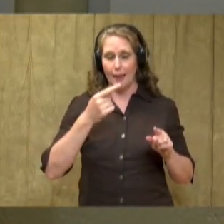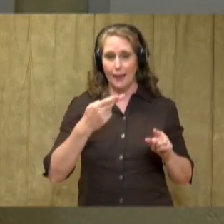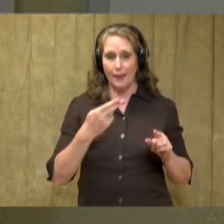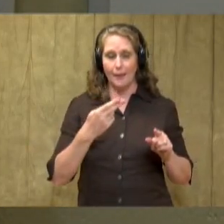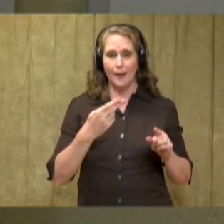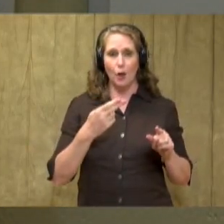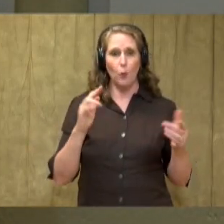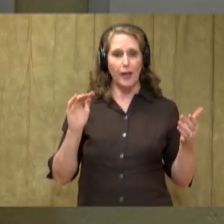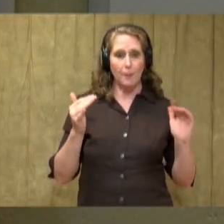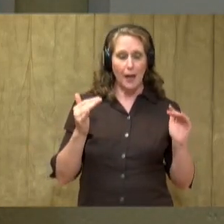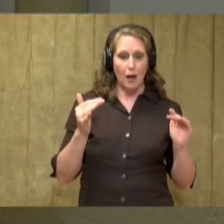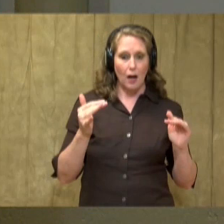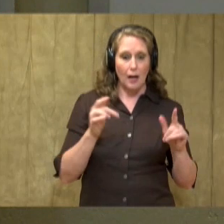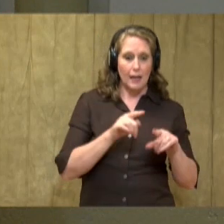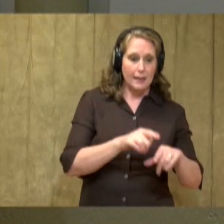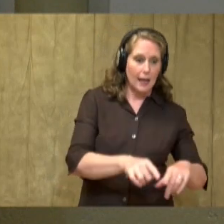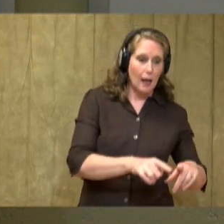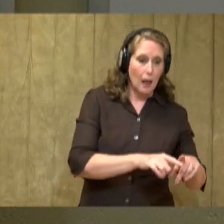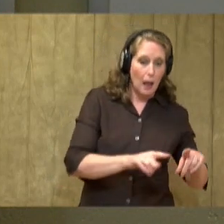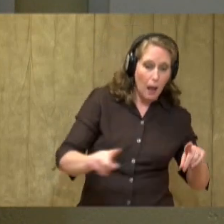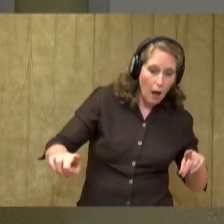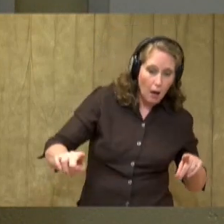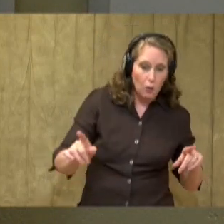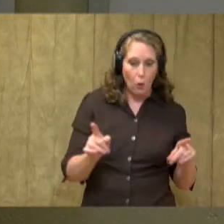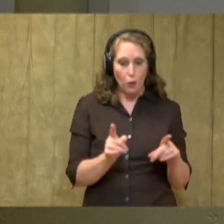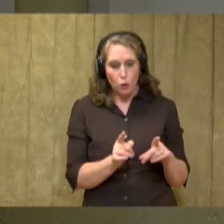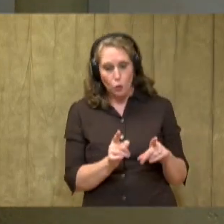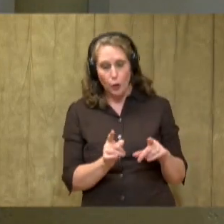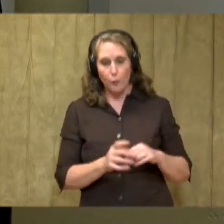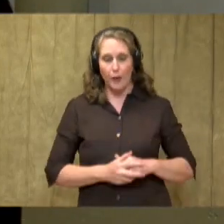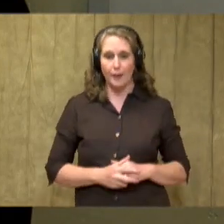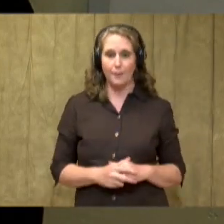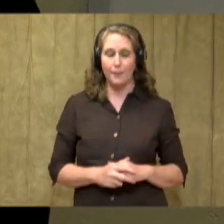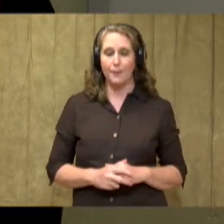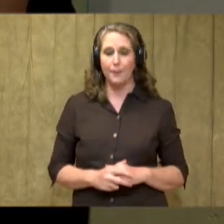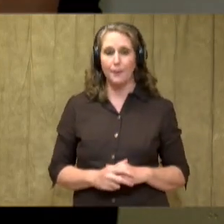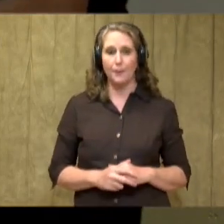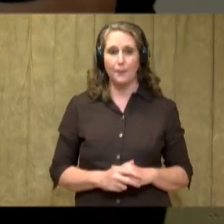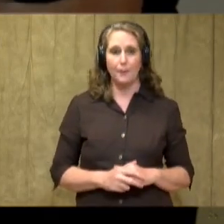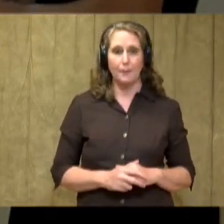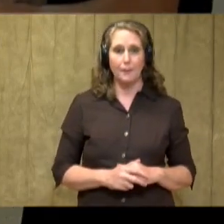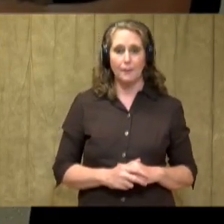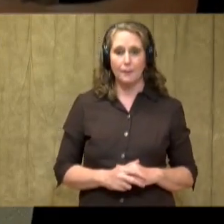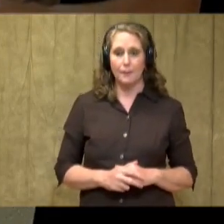We compared. Is it the longer one or the shorter one?